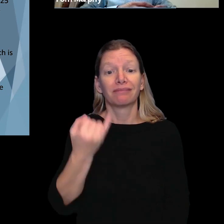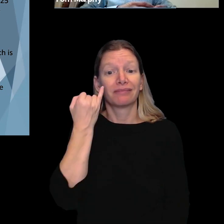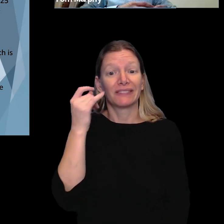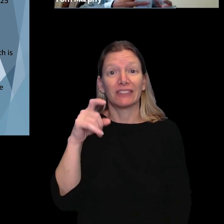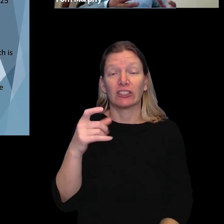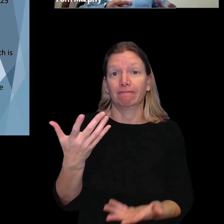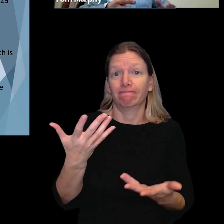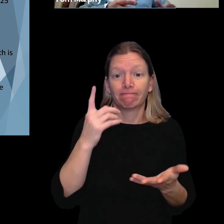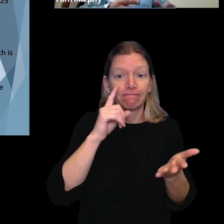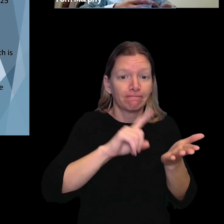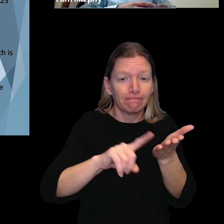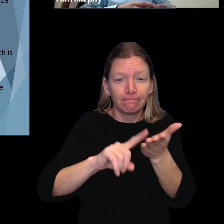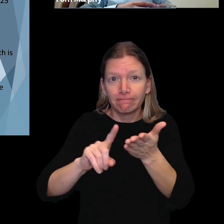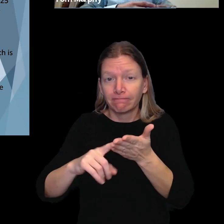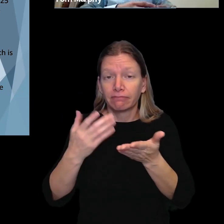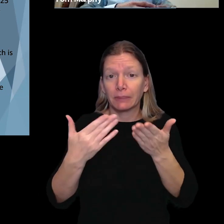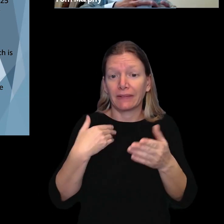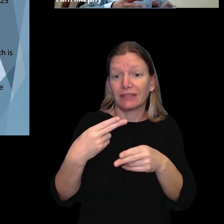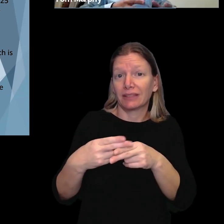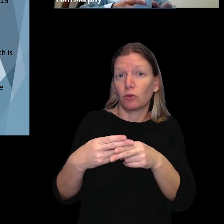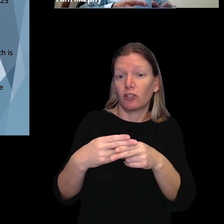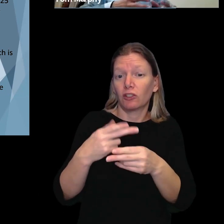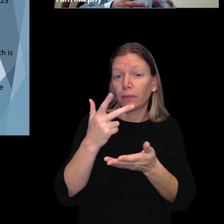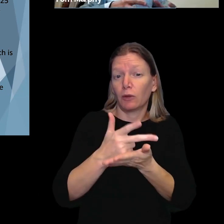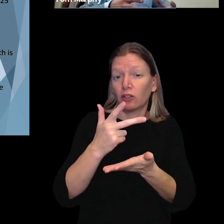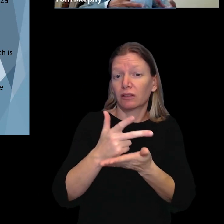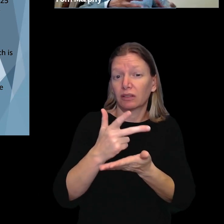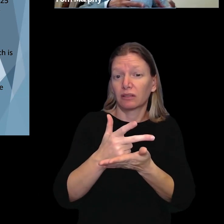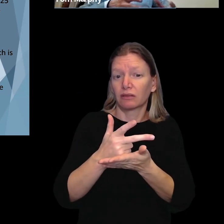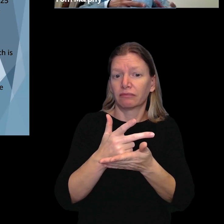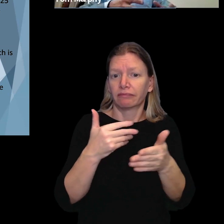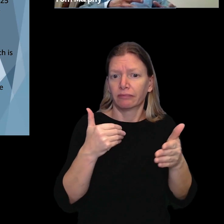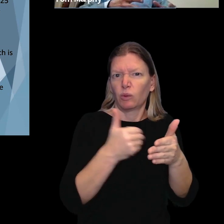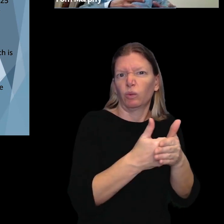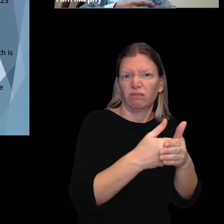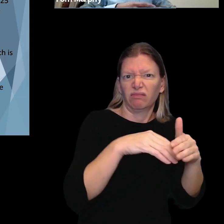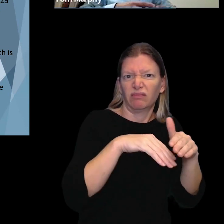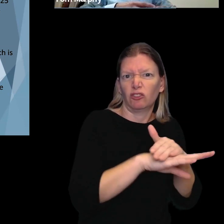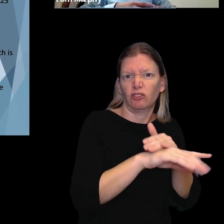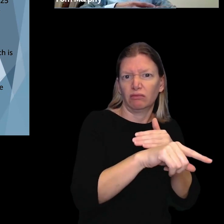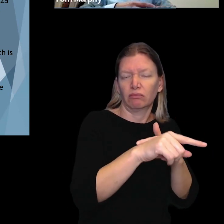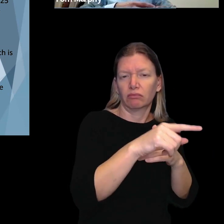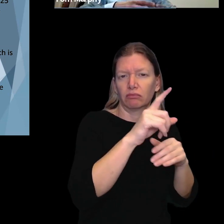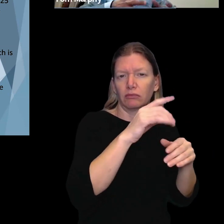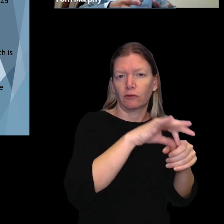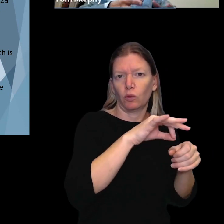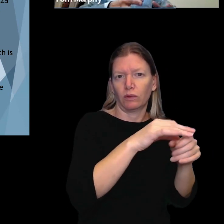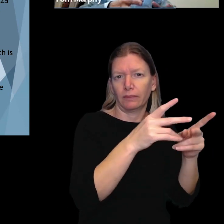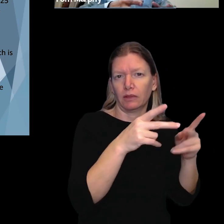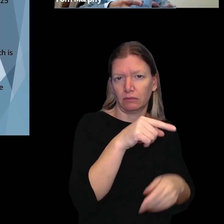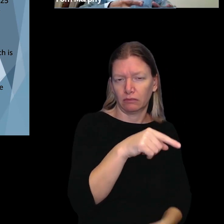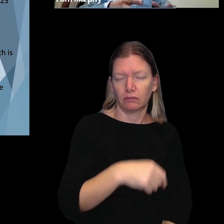And if necessary, look for whether there is temporary parking, which is in